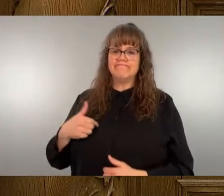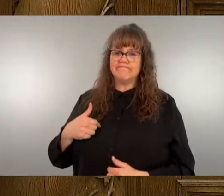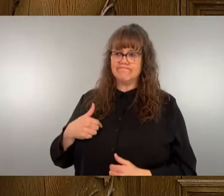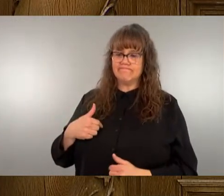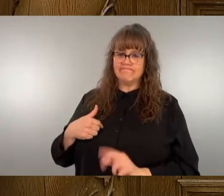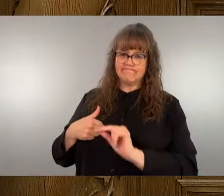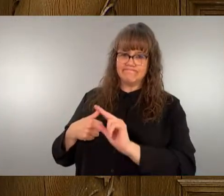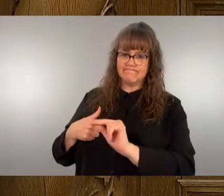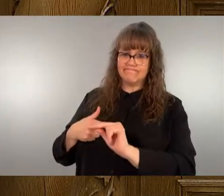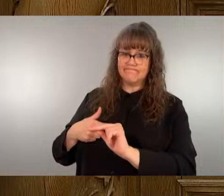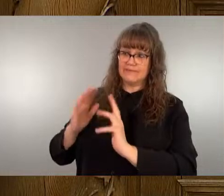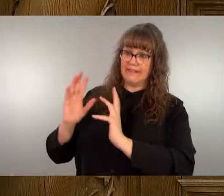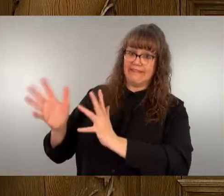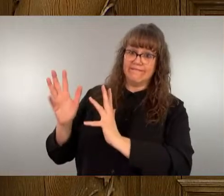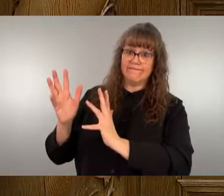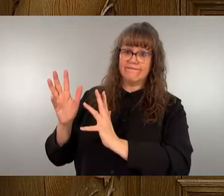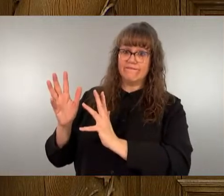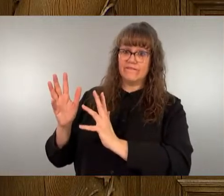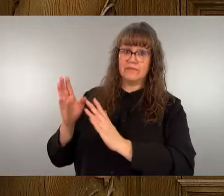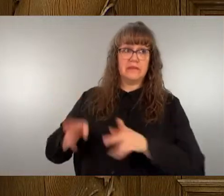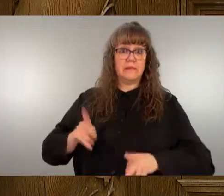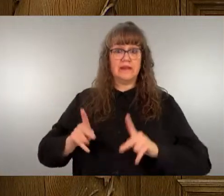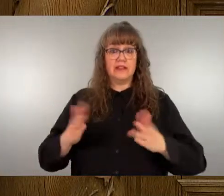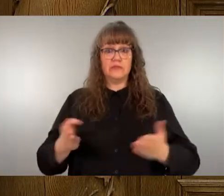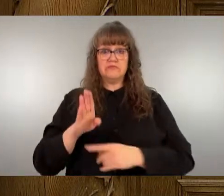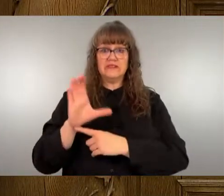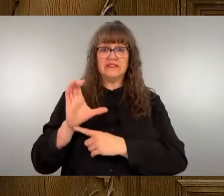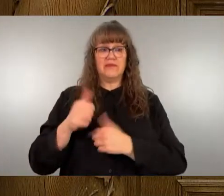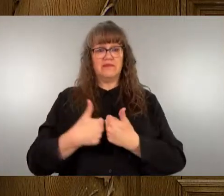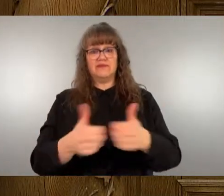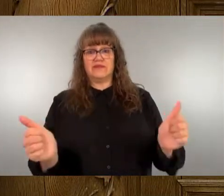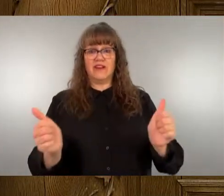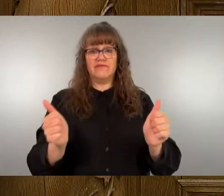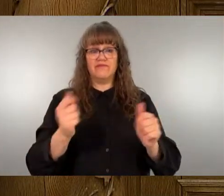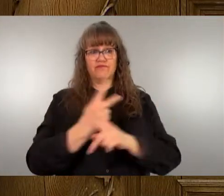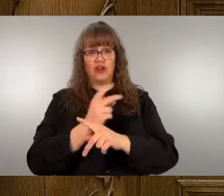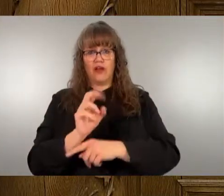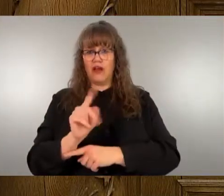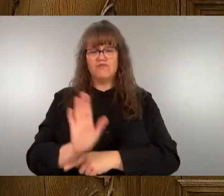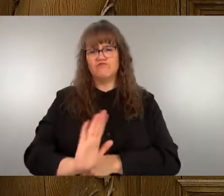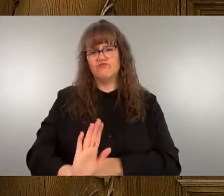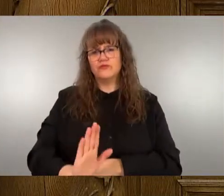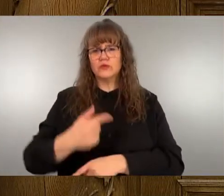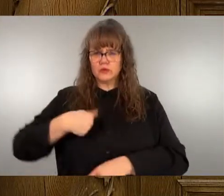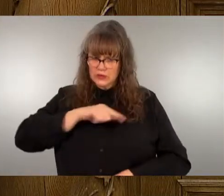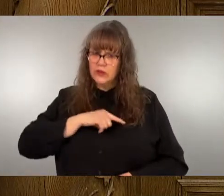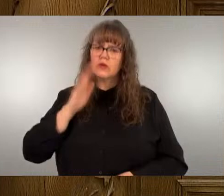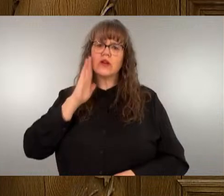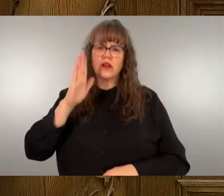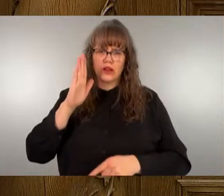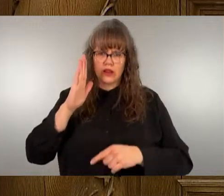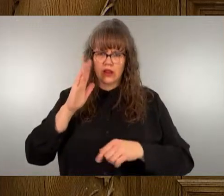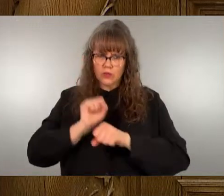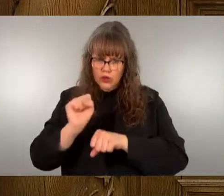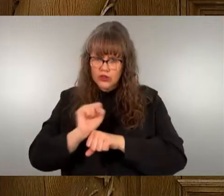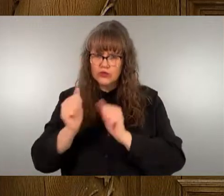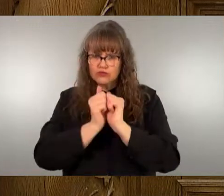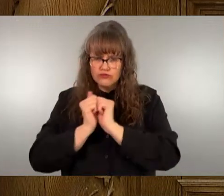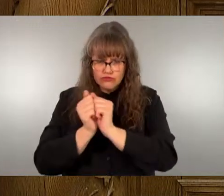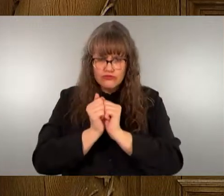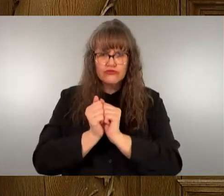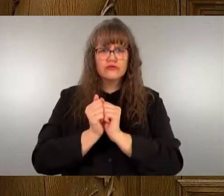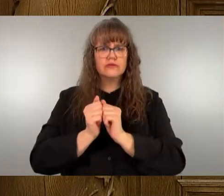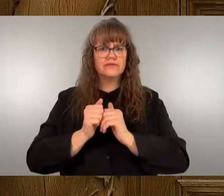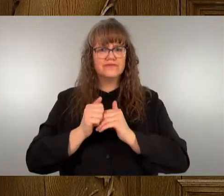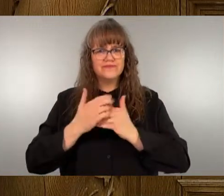crossroads. The journey ahead will not be easy, but there is nowhere better positioned to weather